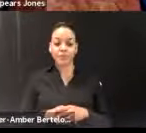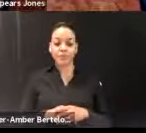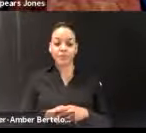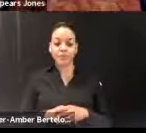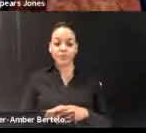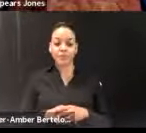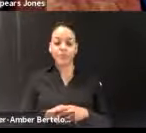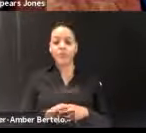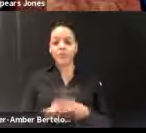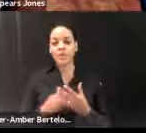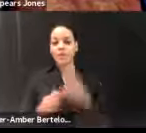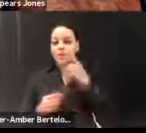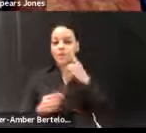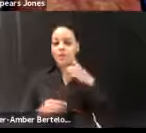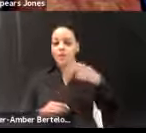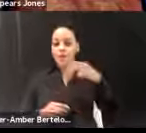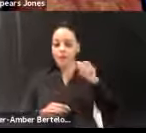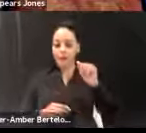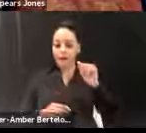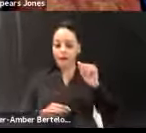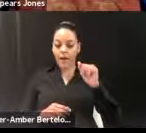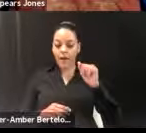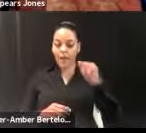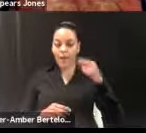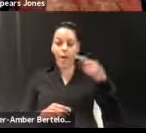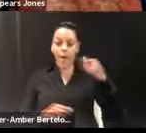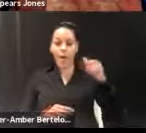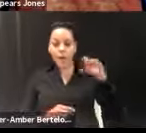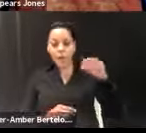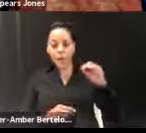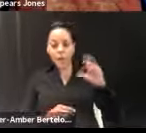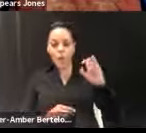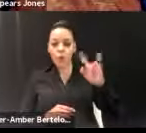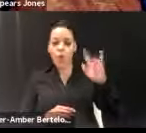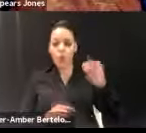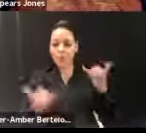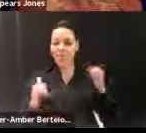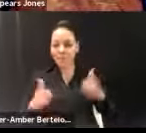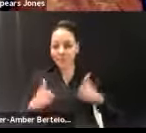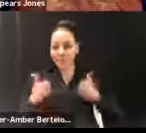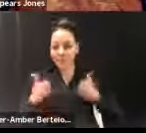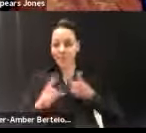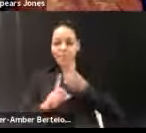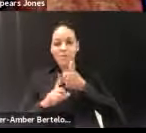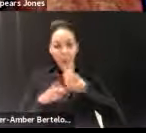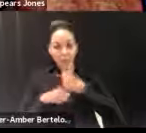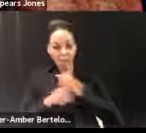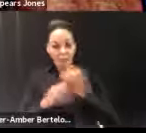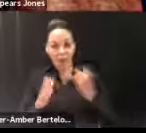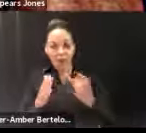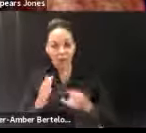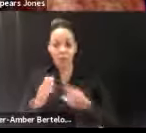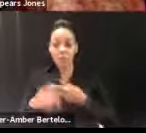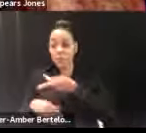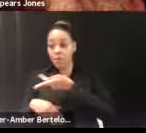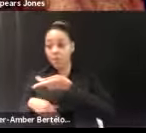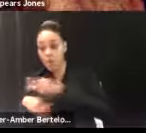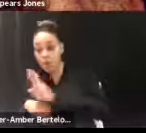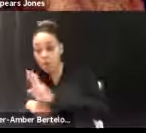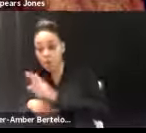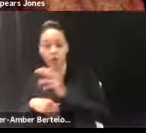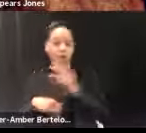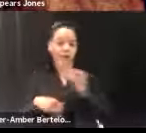Is dedicated to Papo Colo, who is very much alive and well and making art somewhere between Puerto Rico and